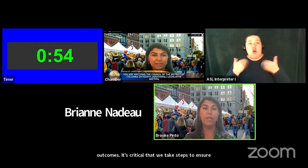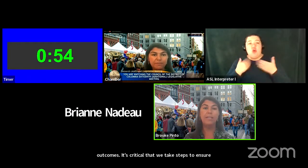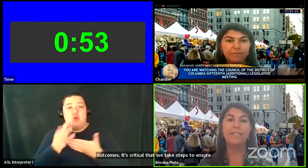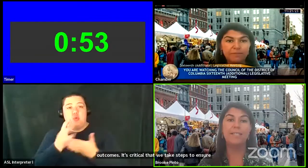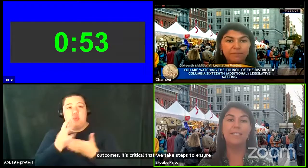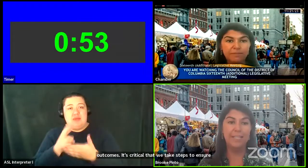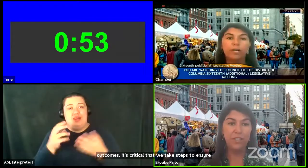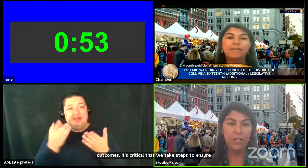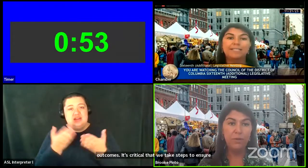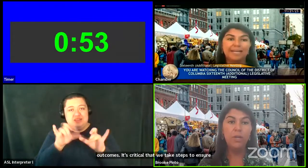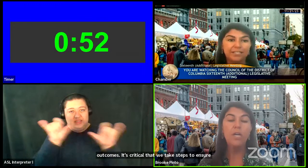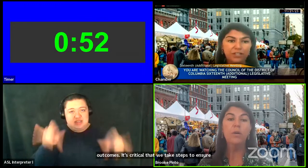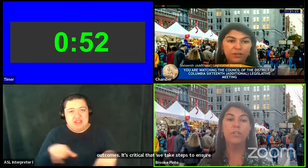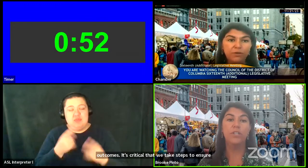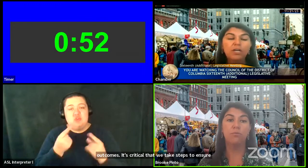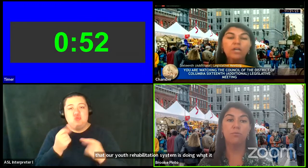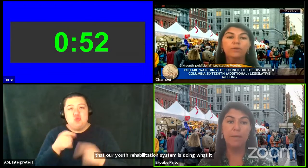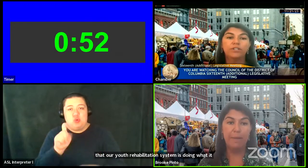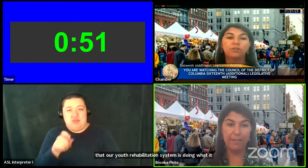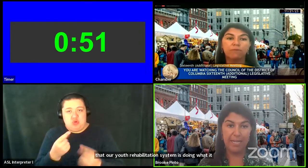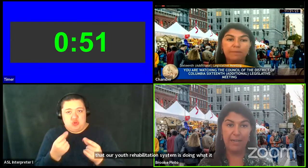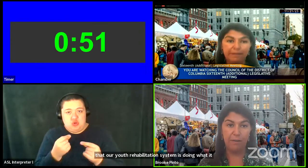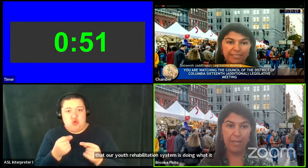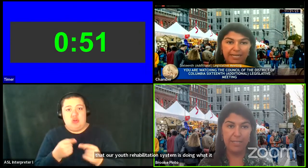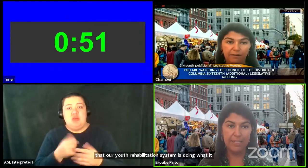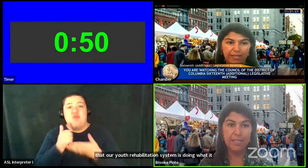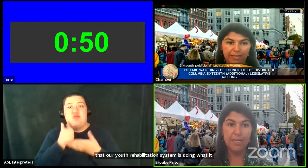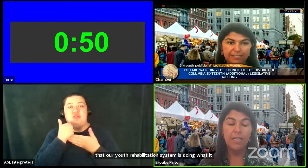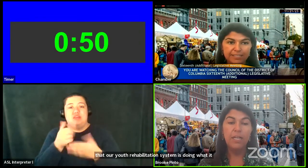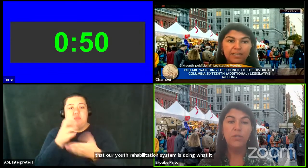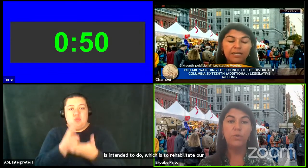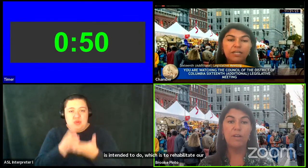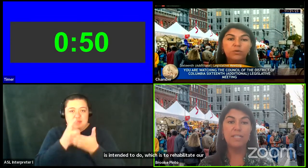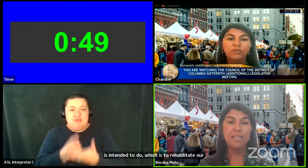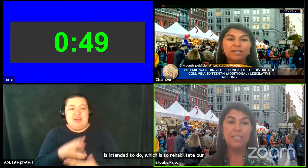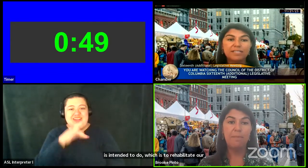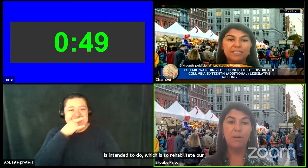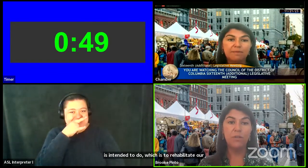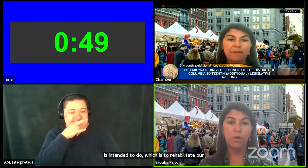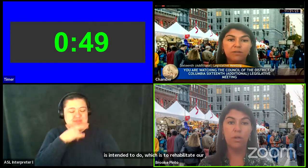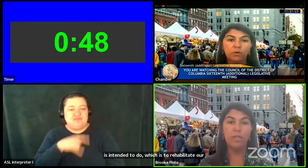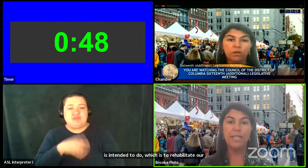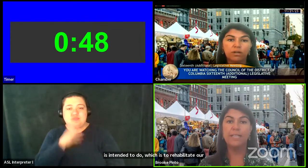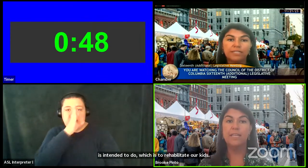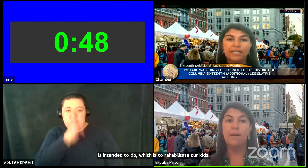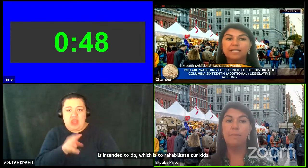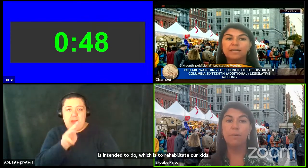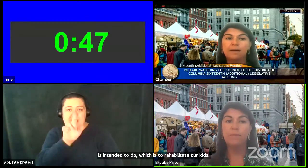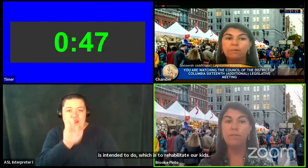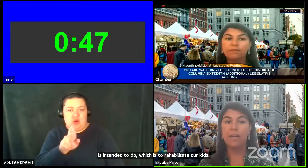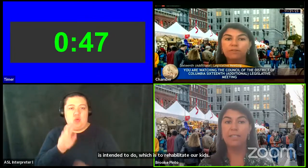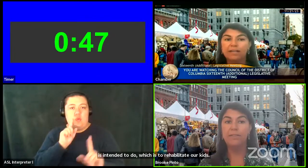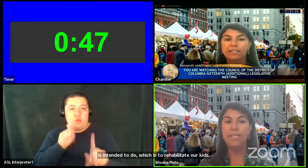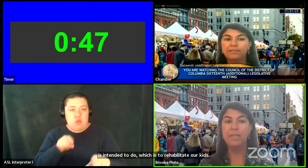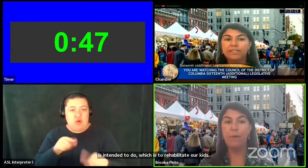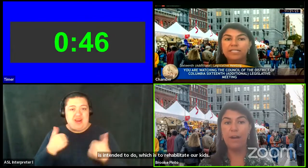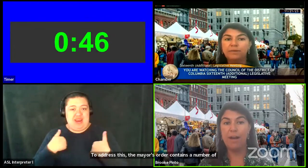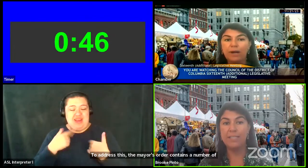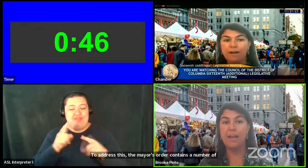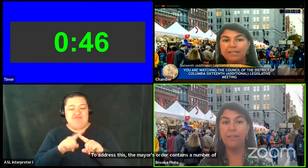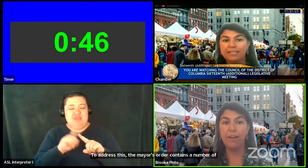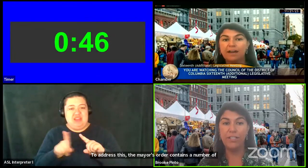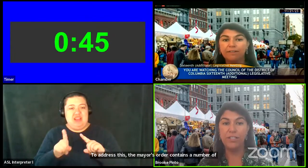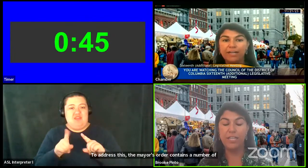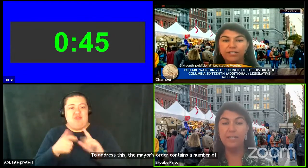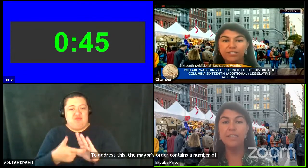doing what it is intended to do, which is to rehabilitate our kids. To address this, the mayor's order contains a number of directives to